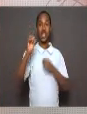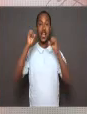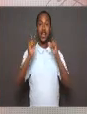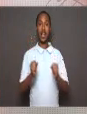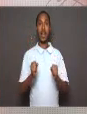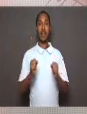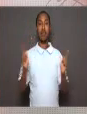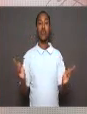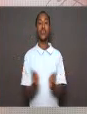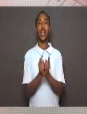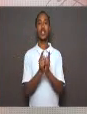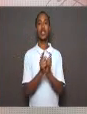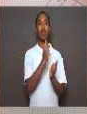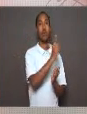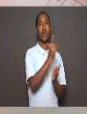can contact each other.